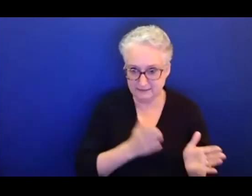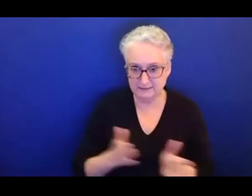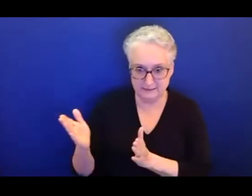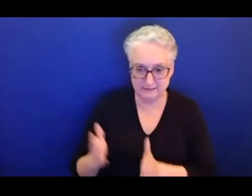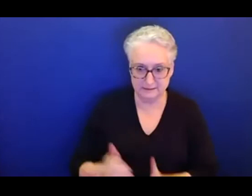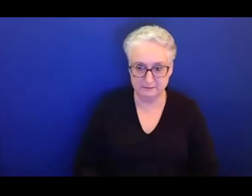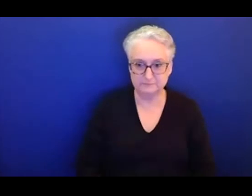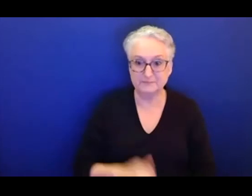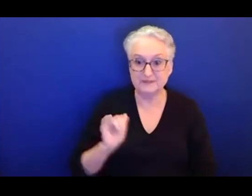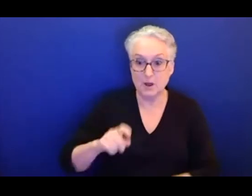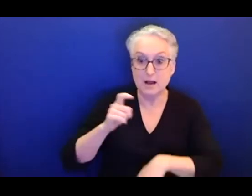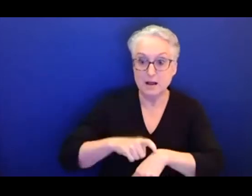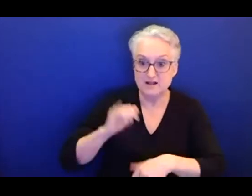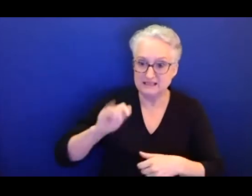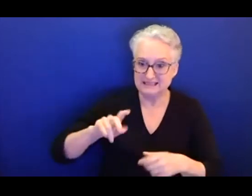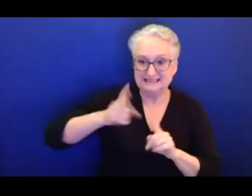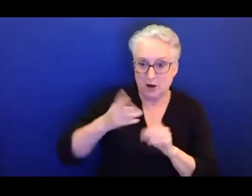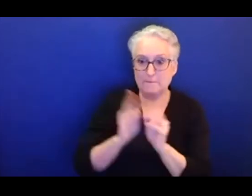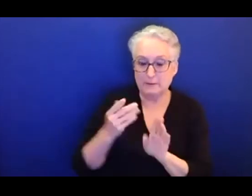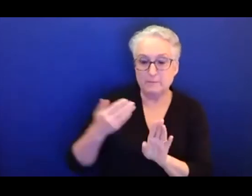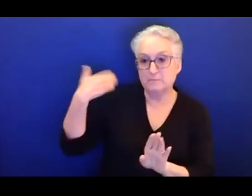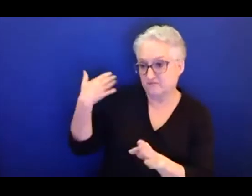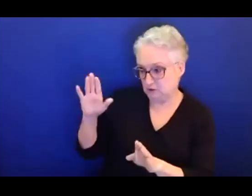Our agenda this evening includes